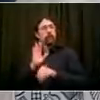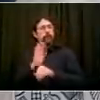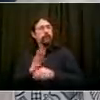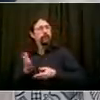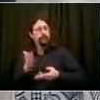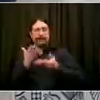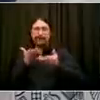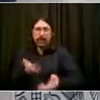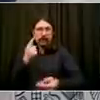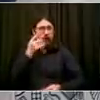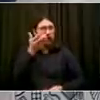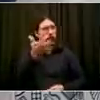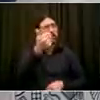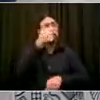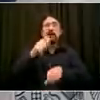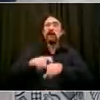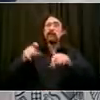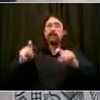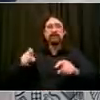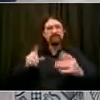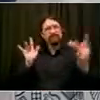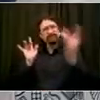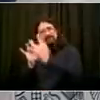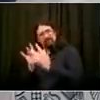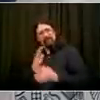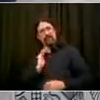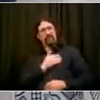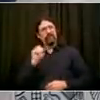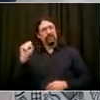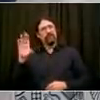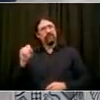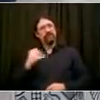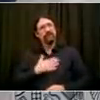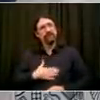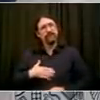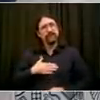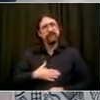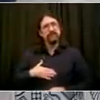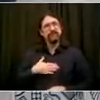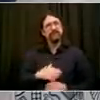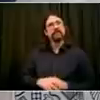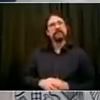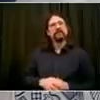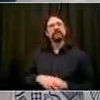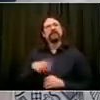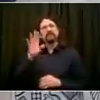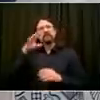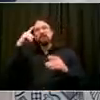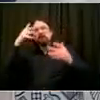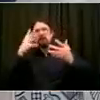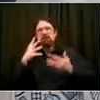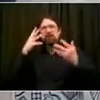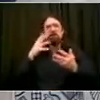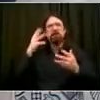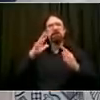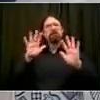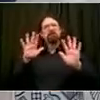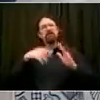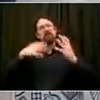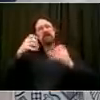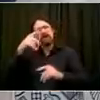end of the tunnel. We have different leadership coming in Washington. Hold on in any way you can, because in a matter of months, we're going to be in